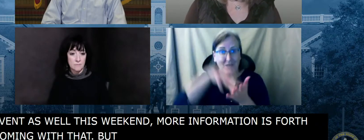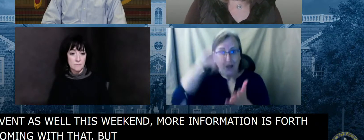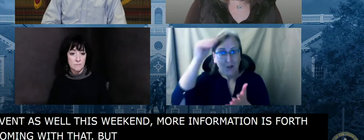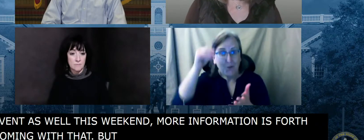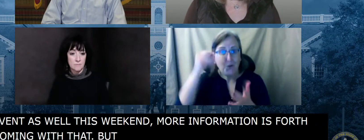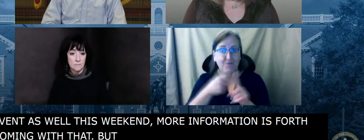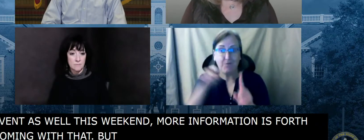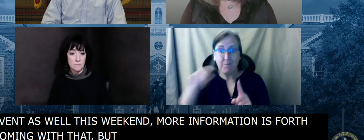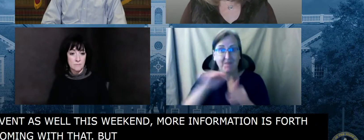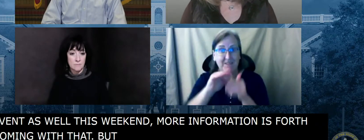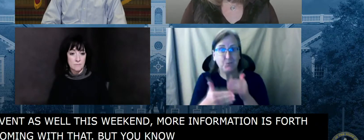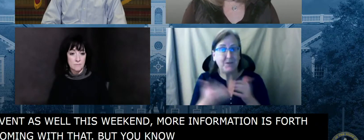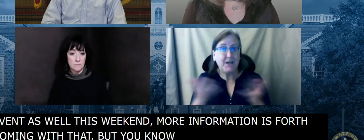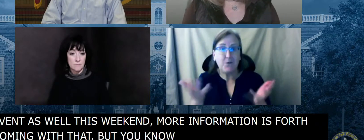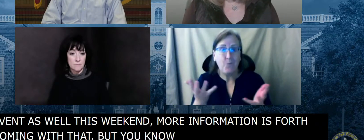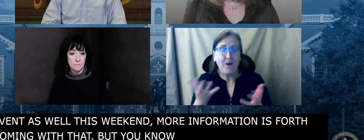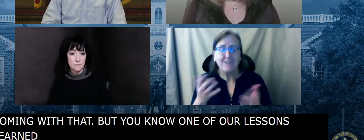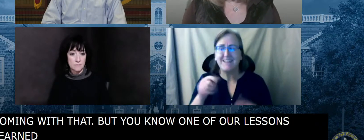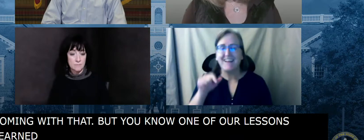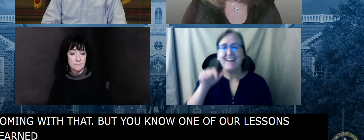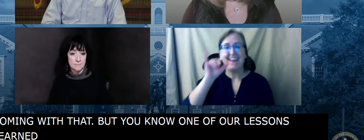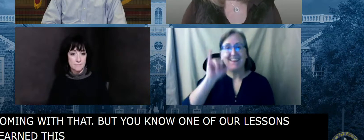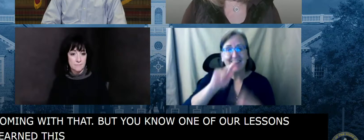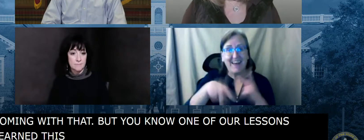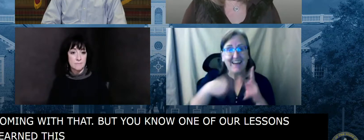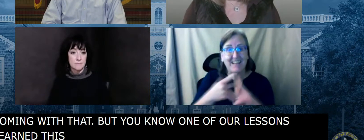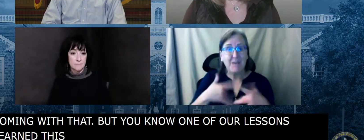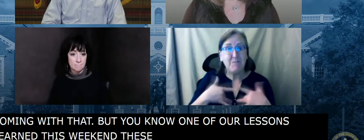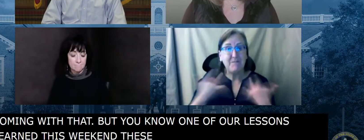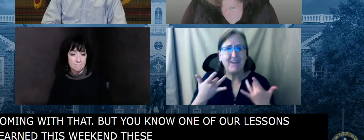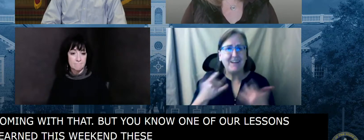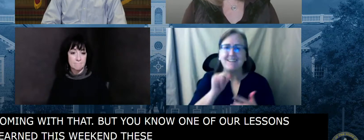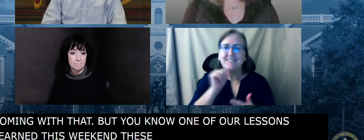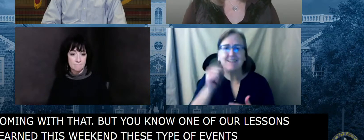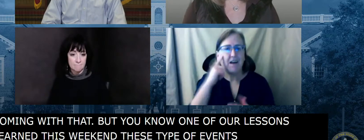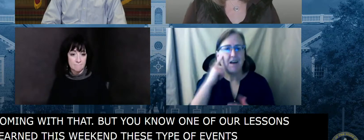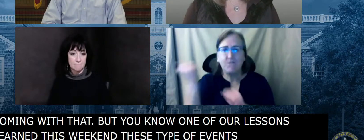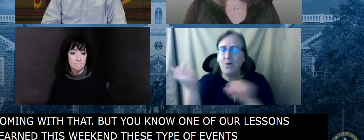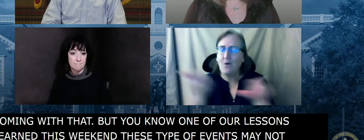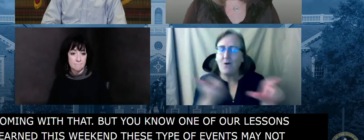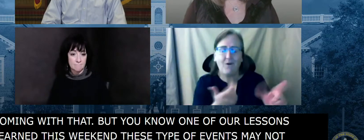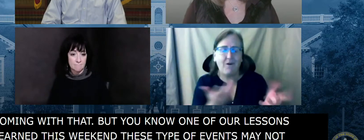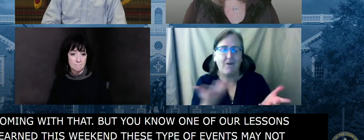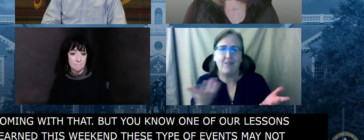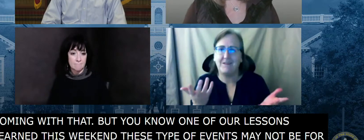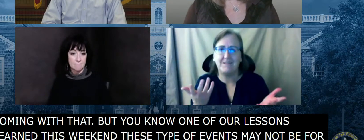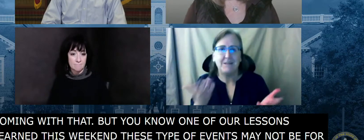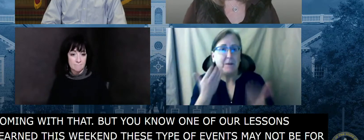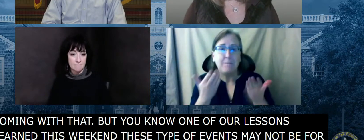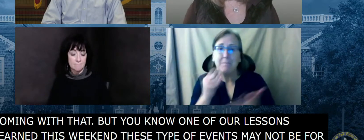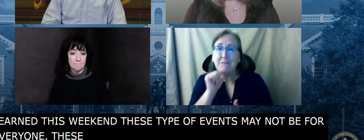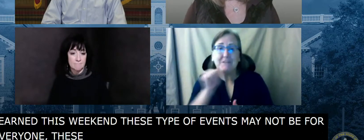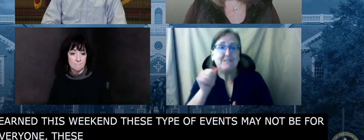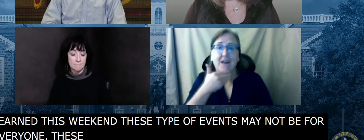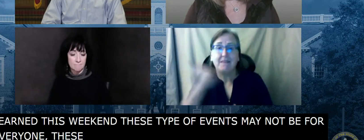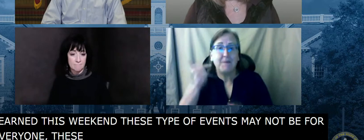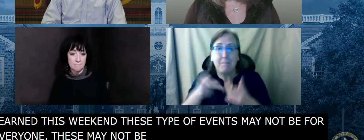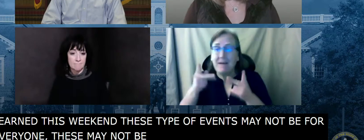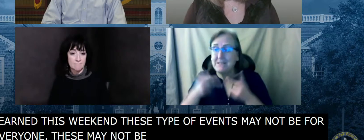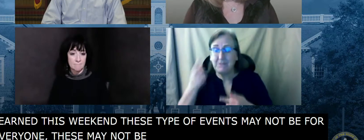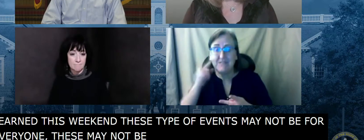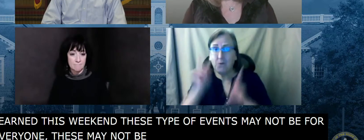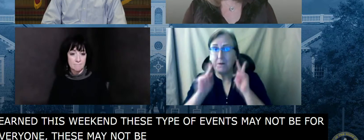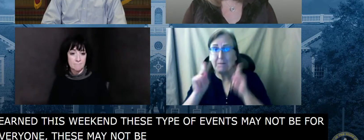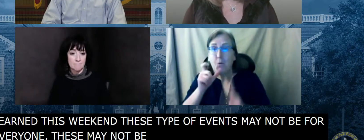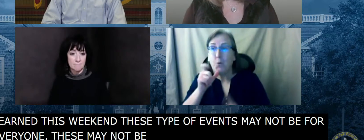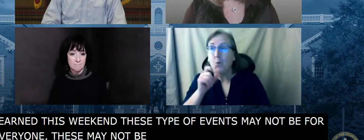that these type of events may not be for everyone. These type of events may not be the best place for individuals in their 80s